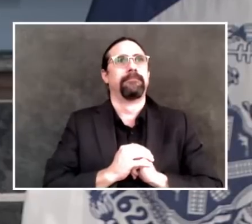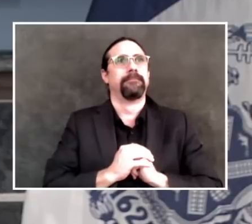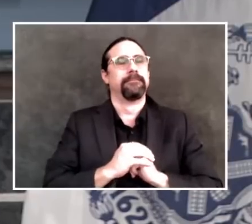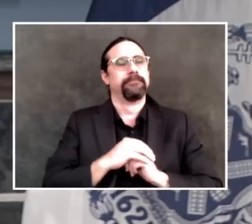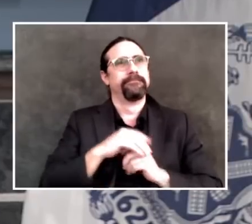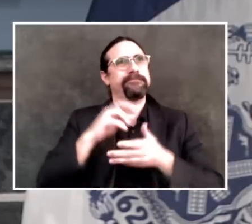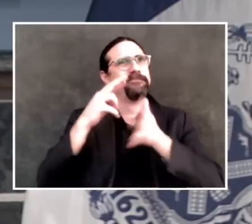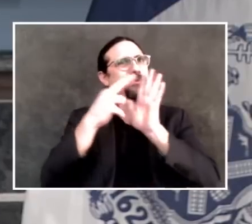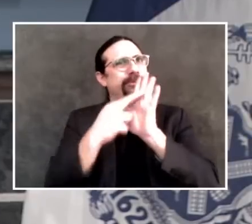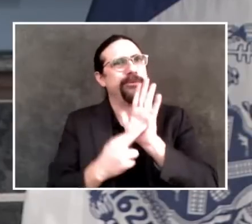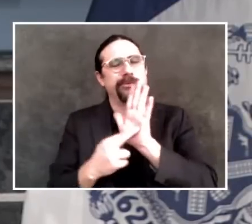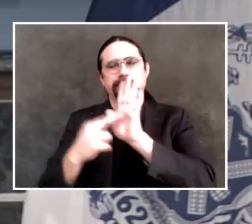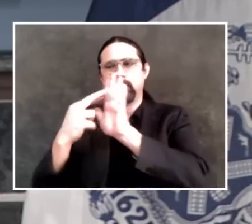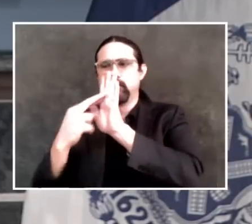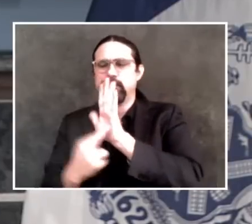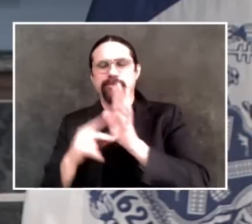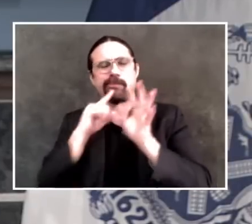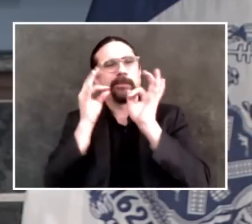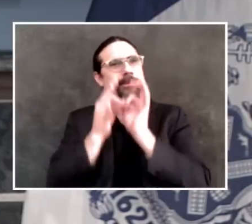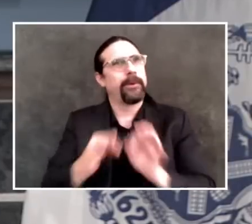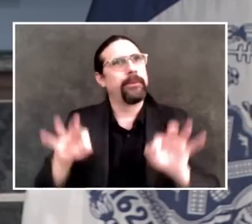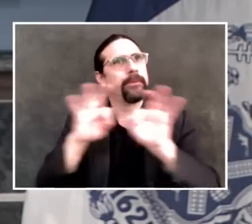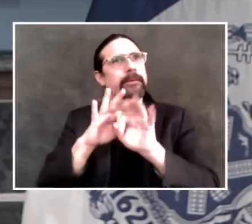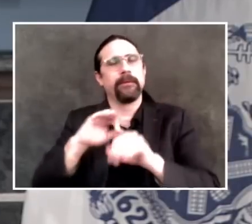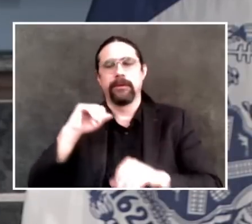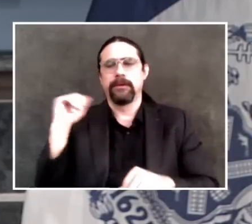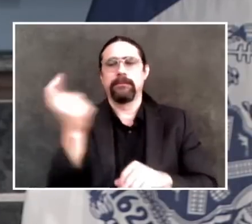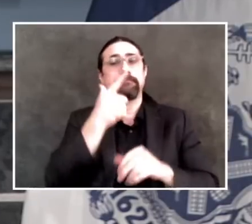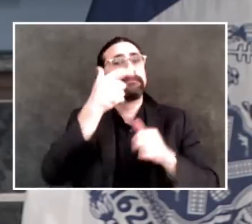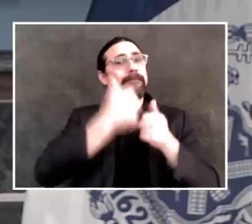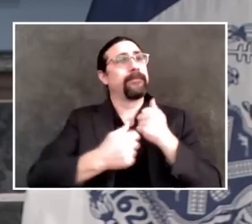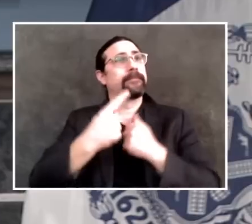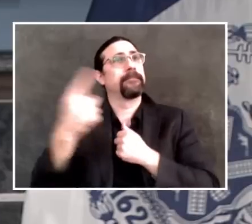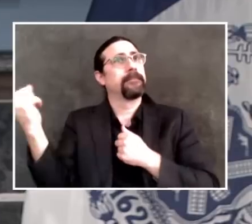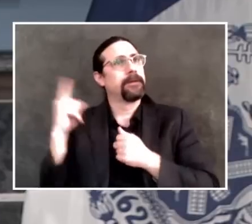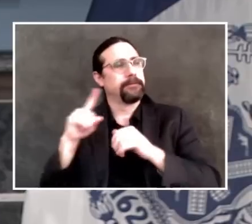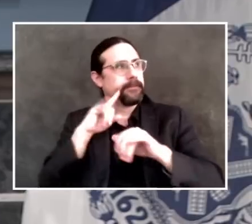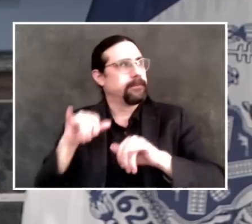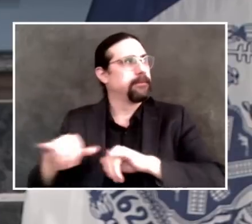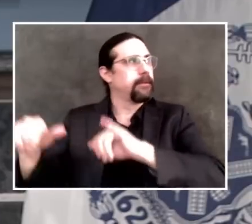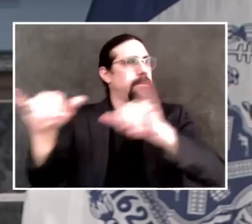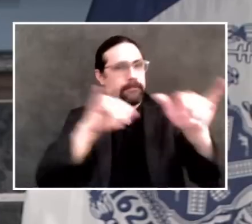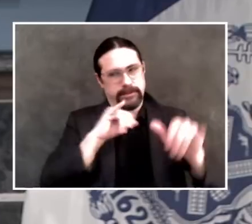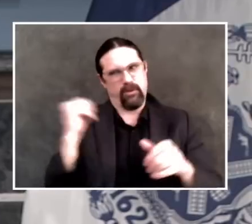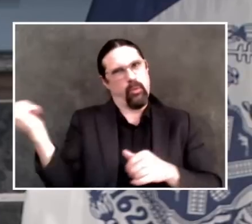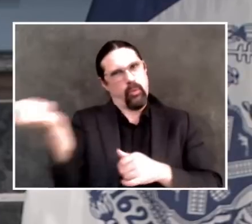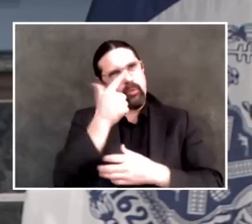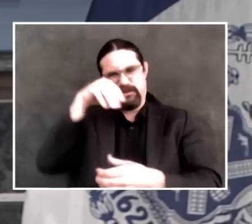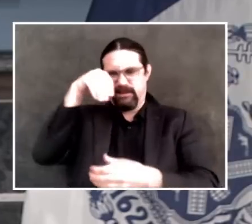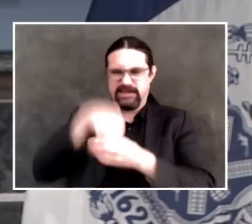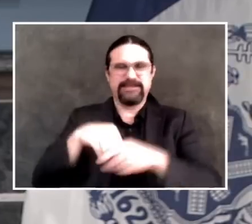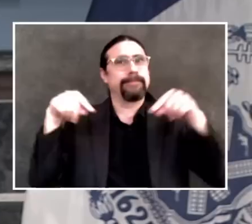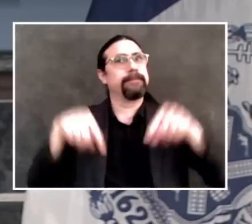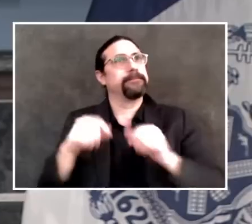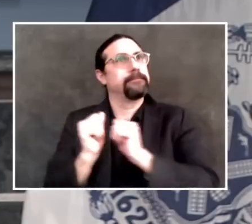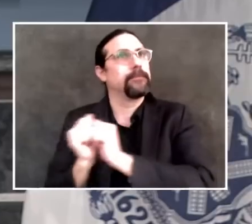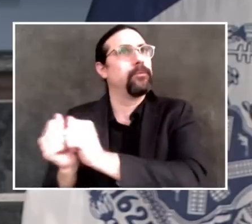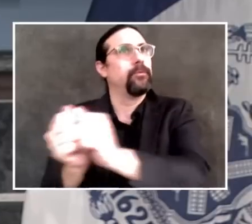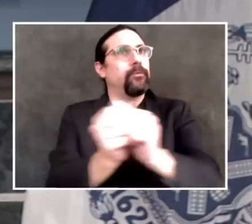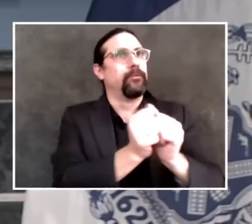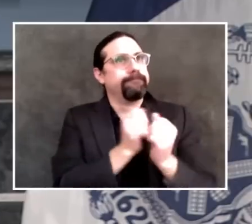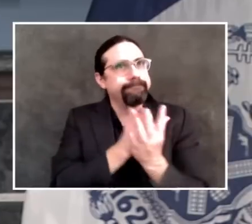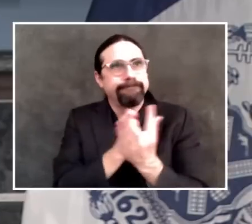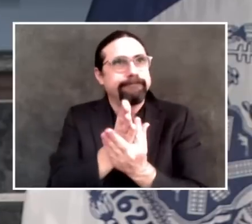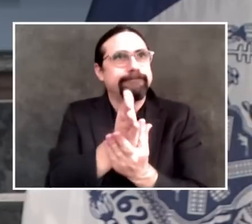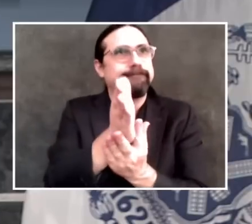way. Every time you practice shelter in place and social distancing the right way, you're literally reducing the chance of